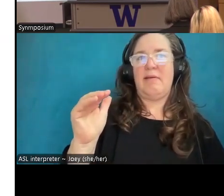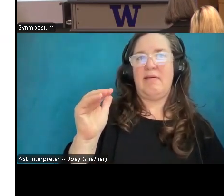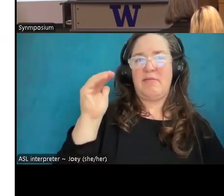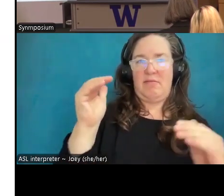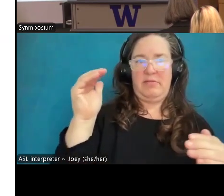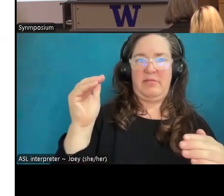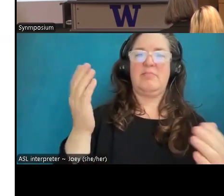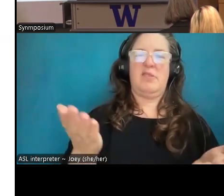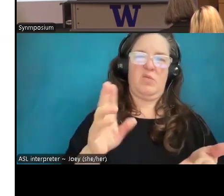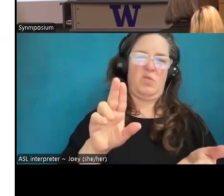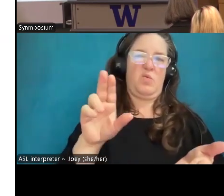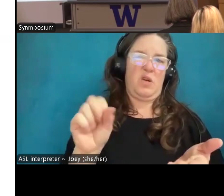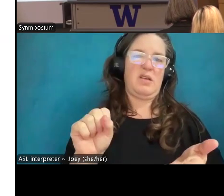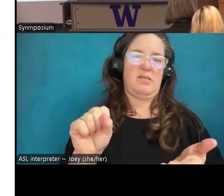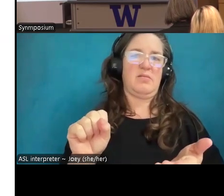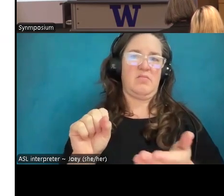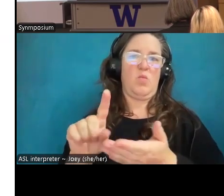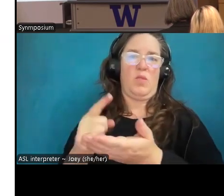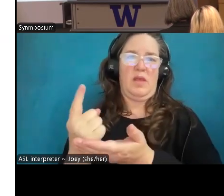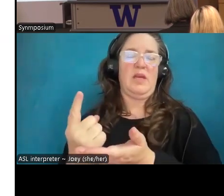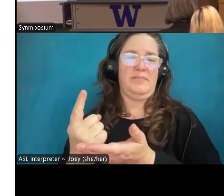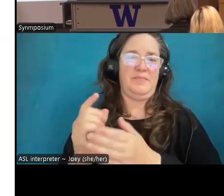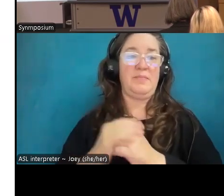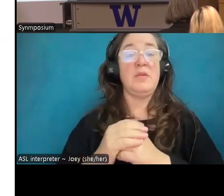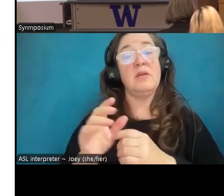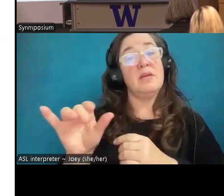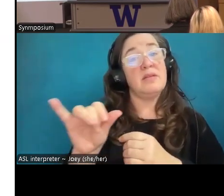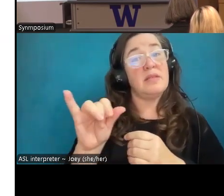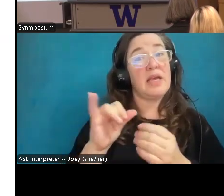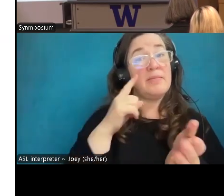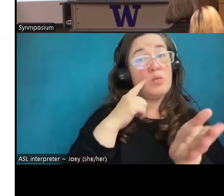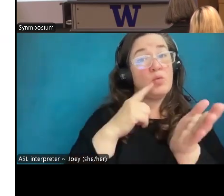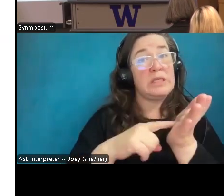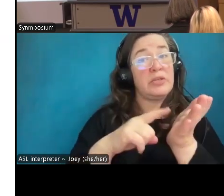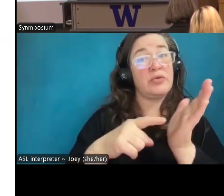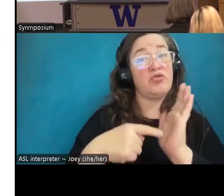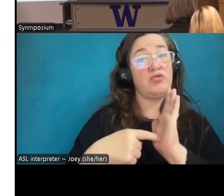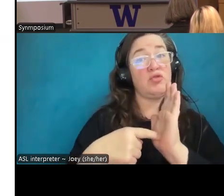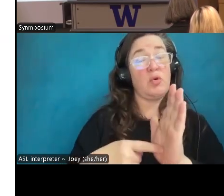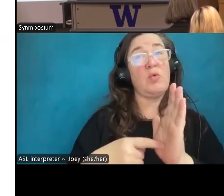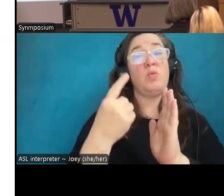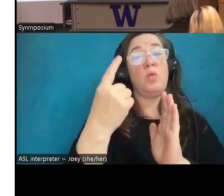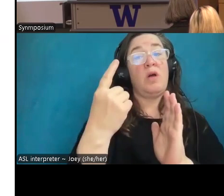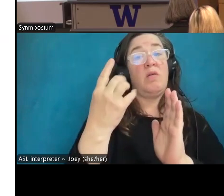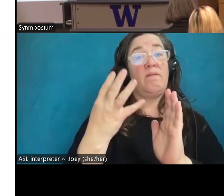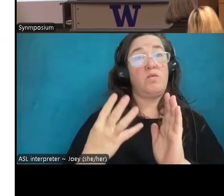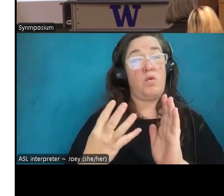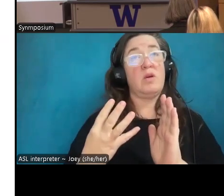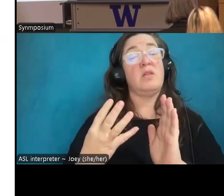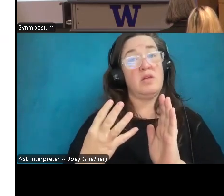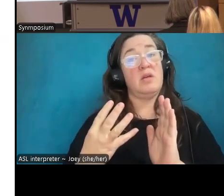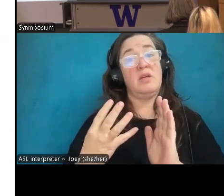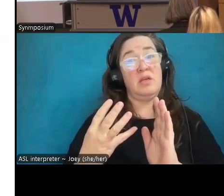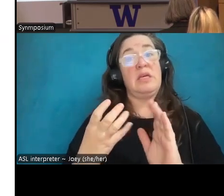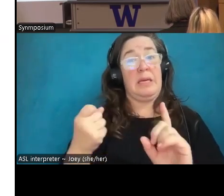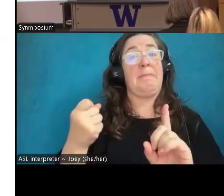And it's really concerning because in the same study, we see that approximately a quarter are heavily impacted in their daily function and